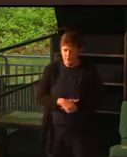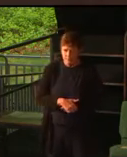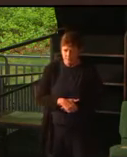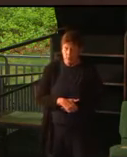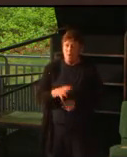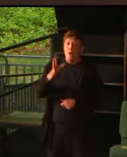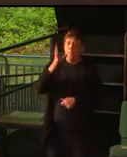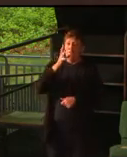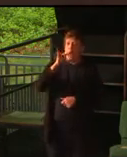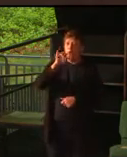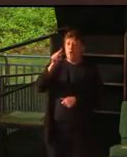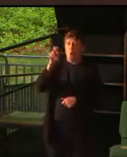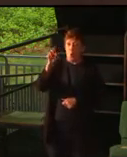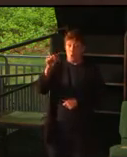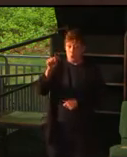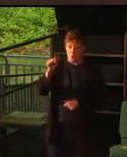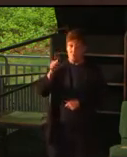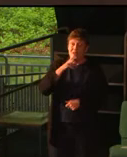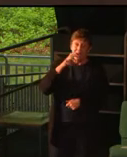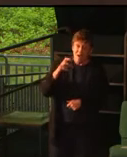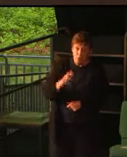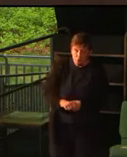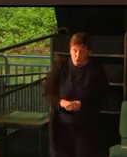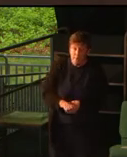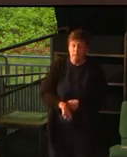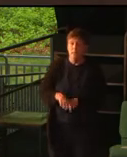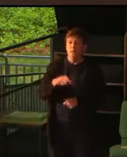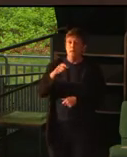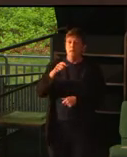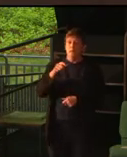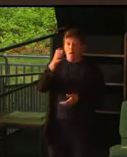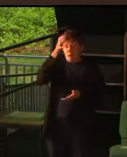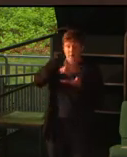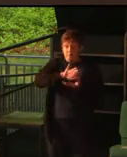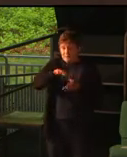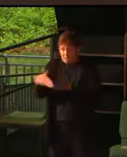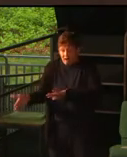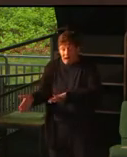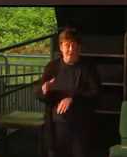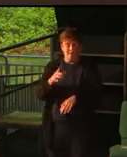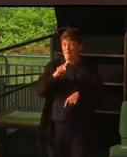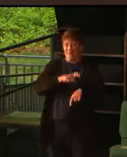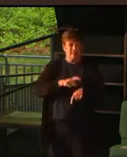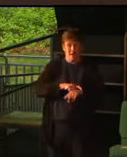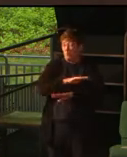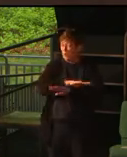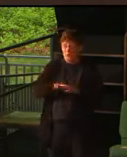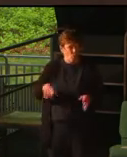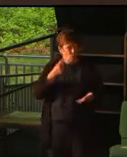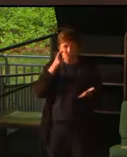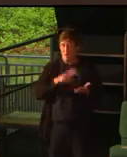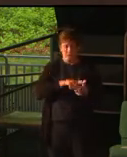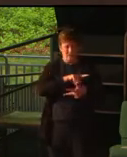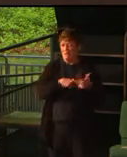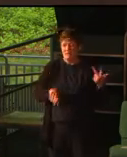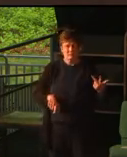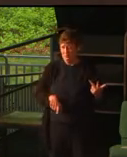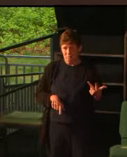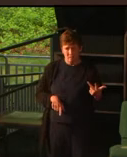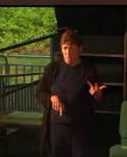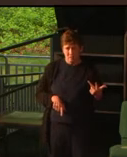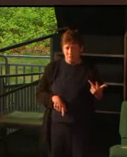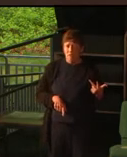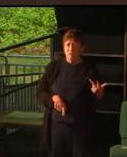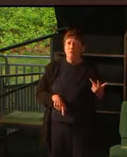Mother Jones, elderly, a widow, and a woman at a time when no one took any of those three things seriously,